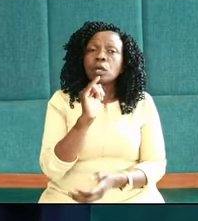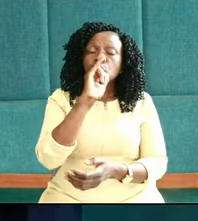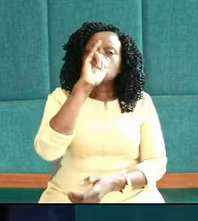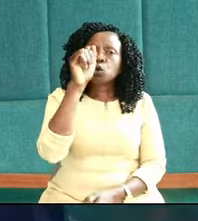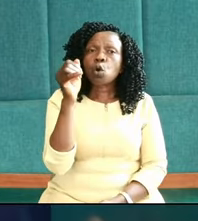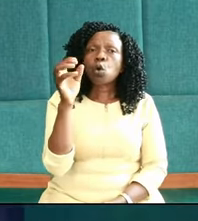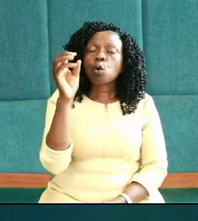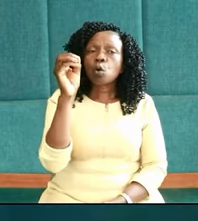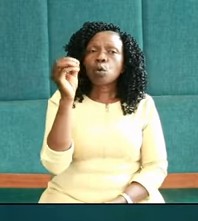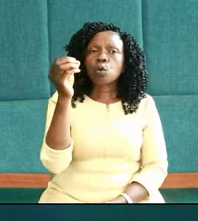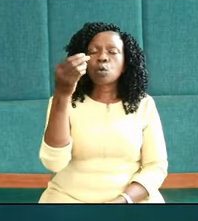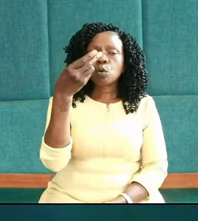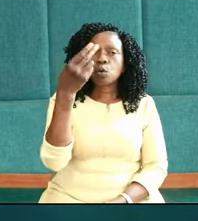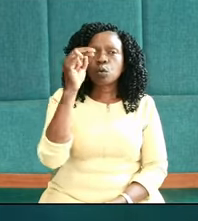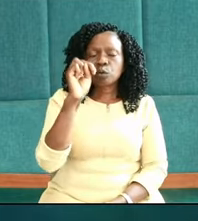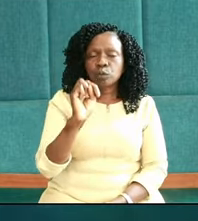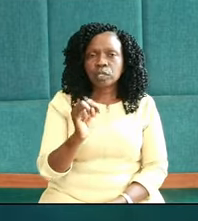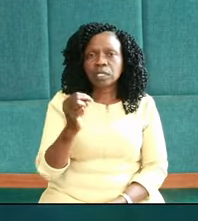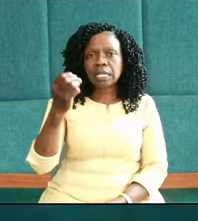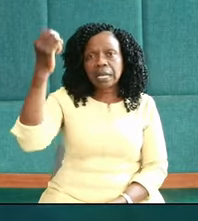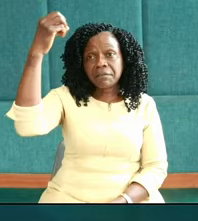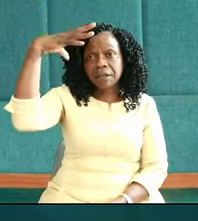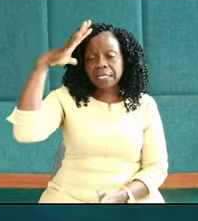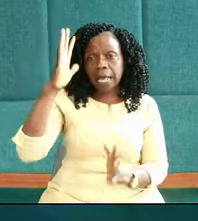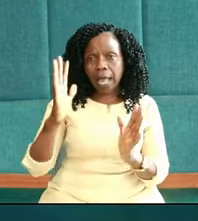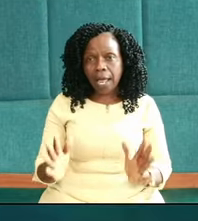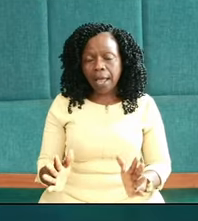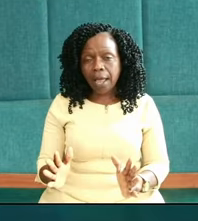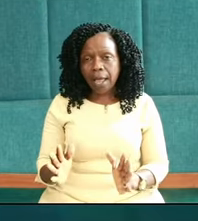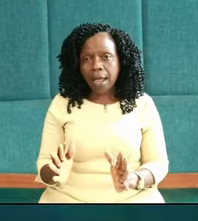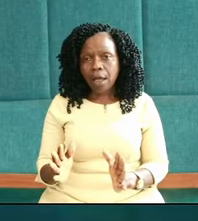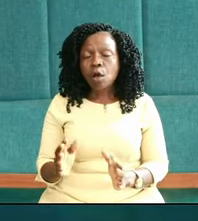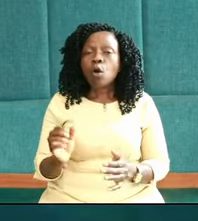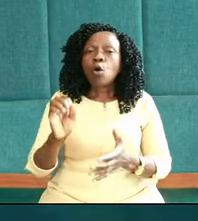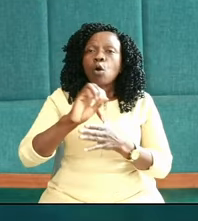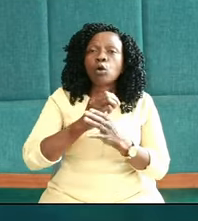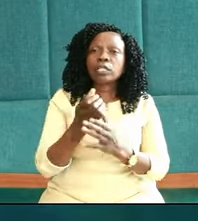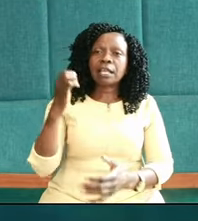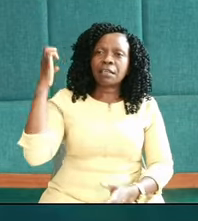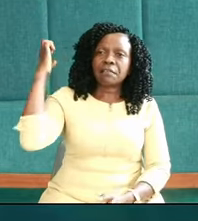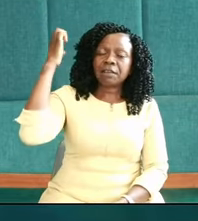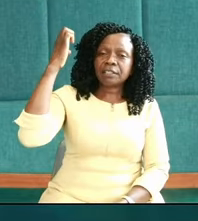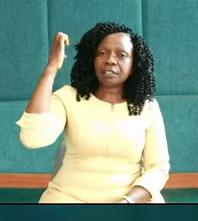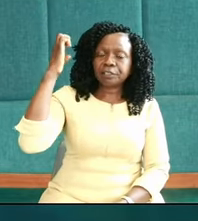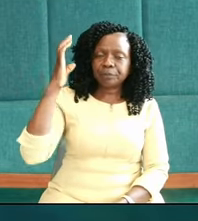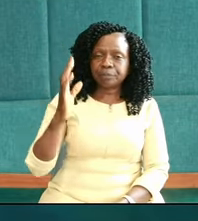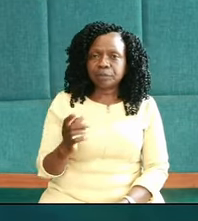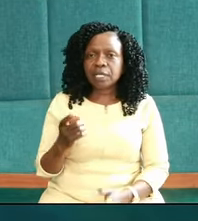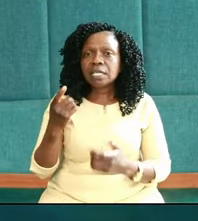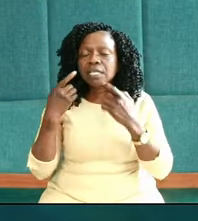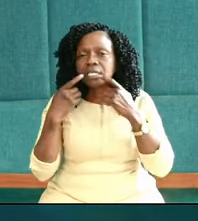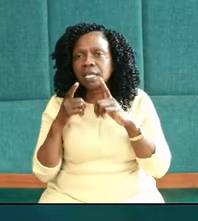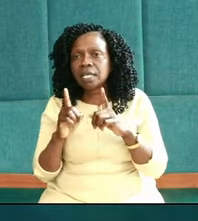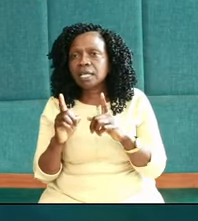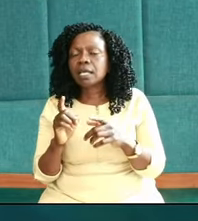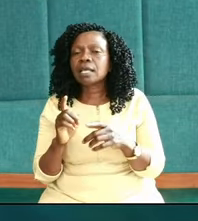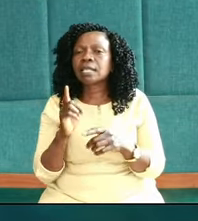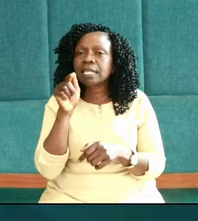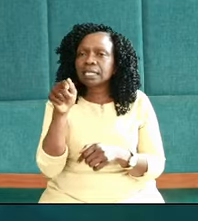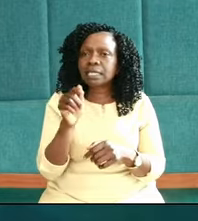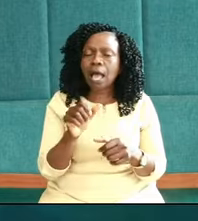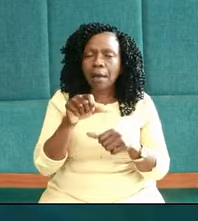John the Revelator or the Evangelist, when testifying about this thing, about